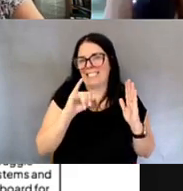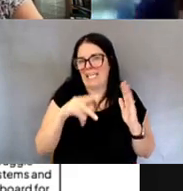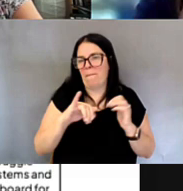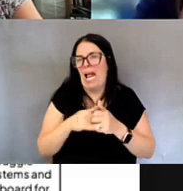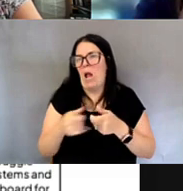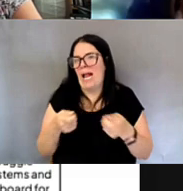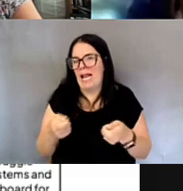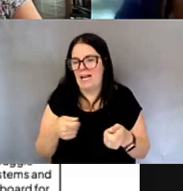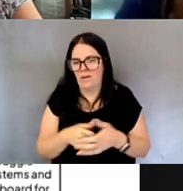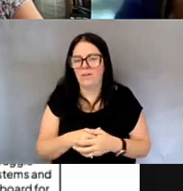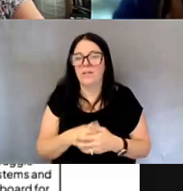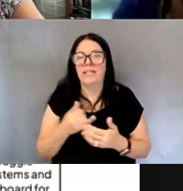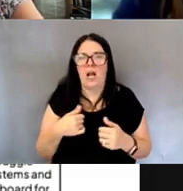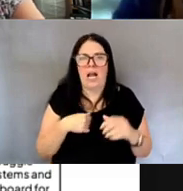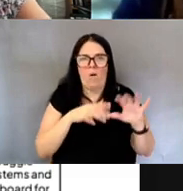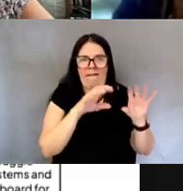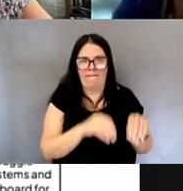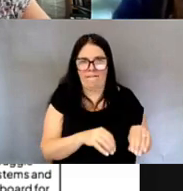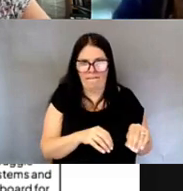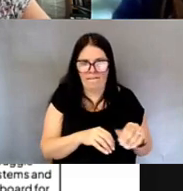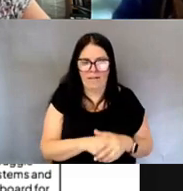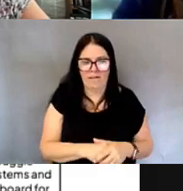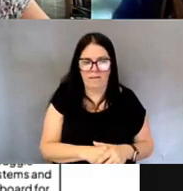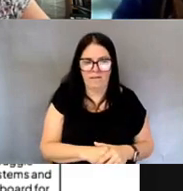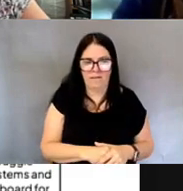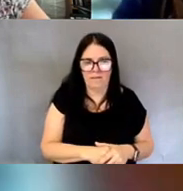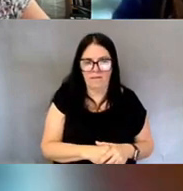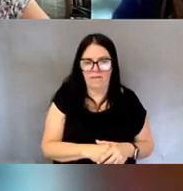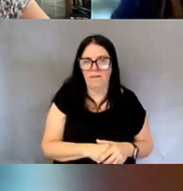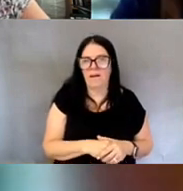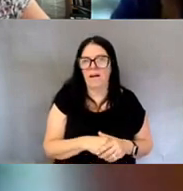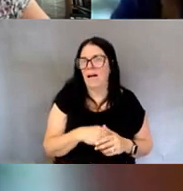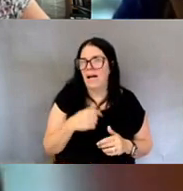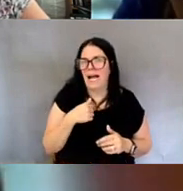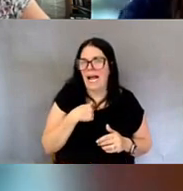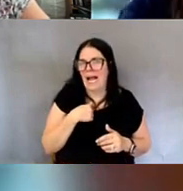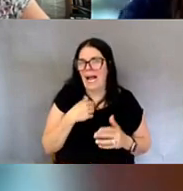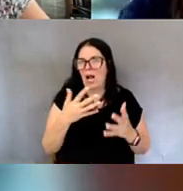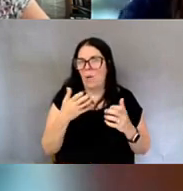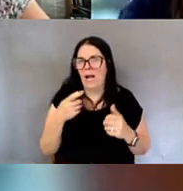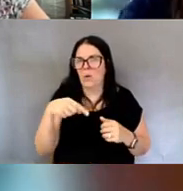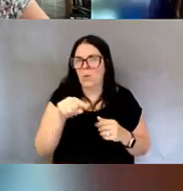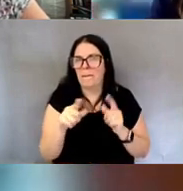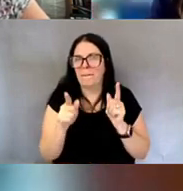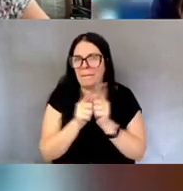those. So I'm going to stop sharing that piece, because I can't wait for you to meet